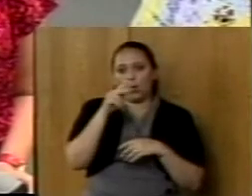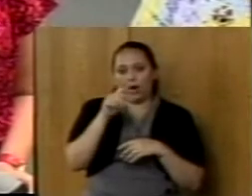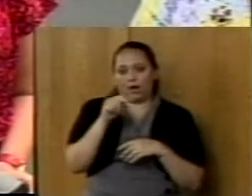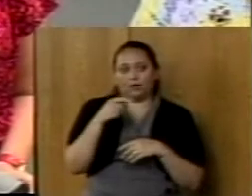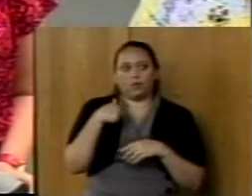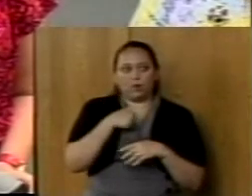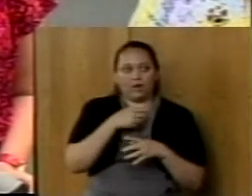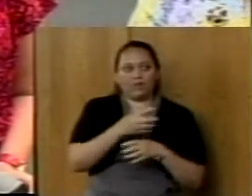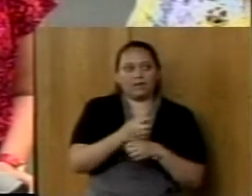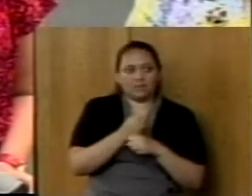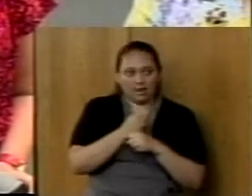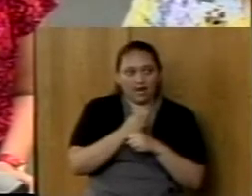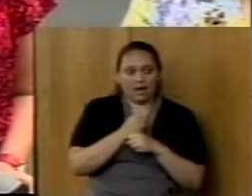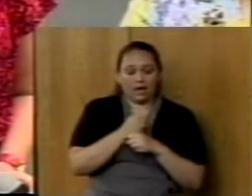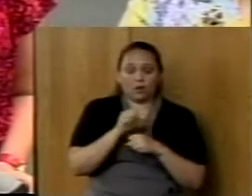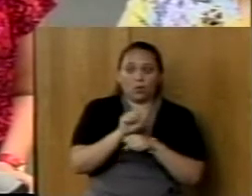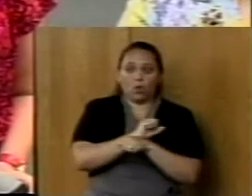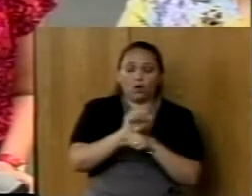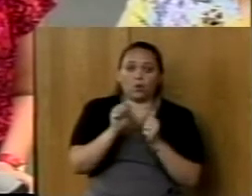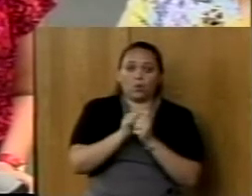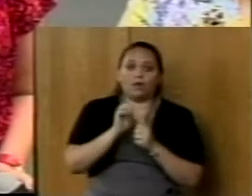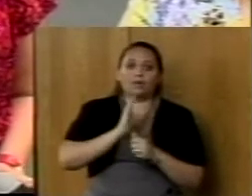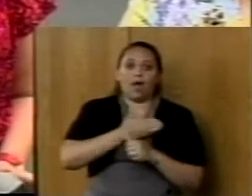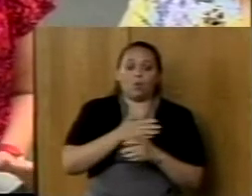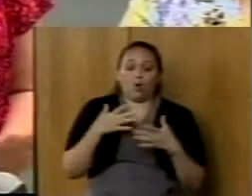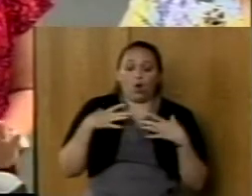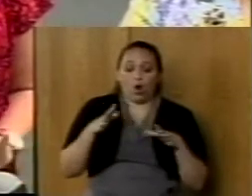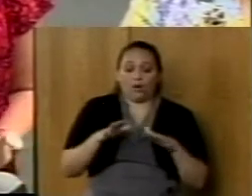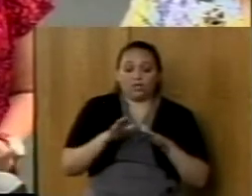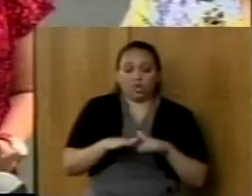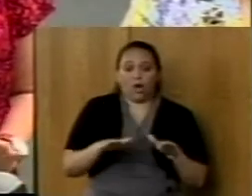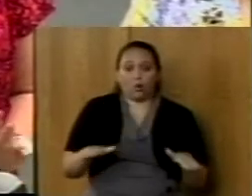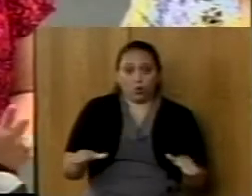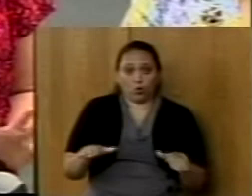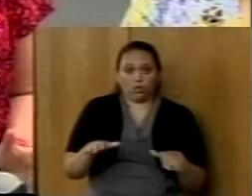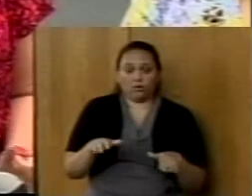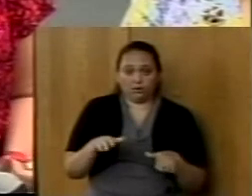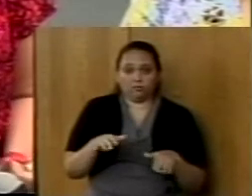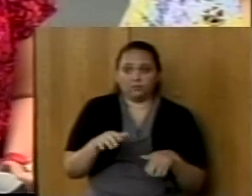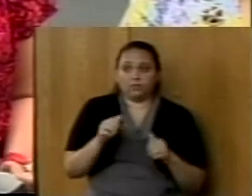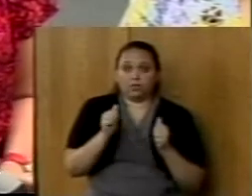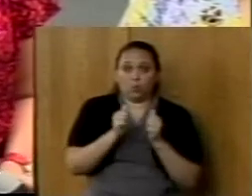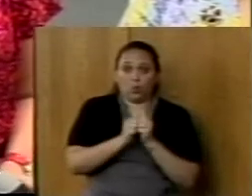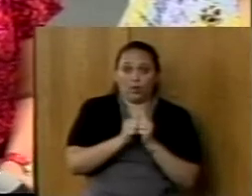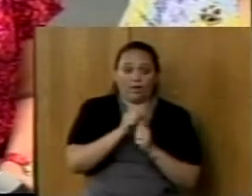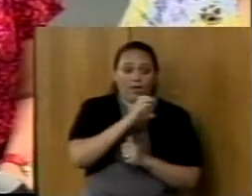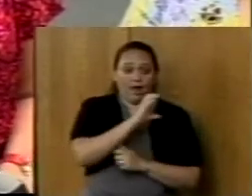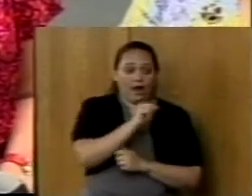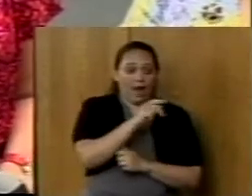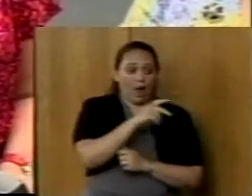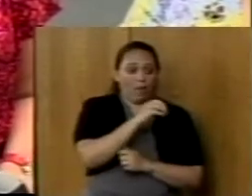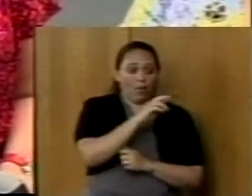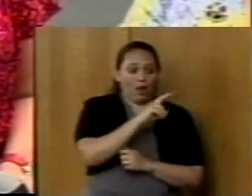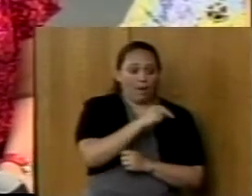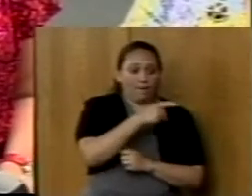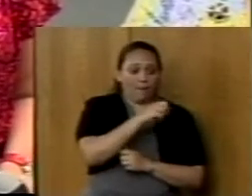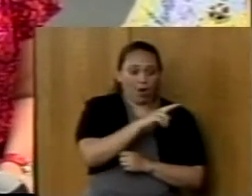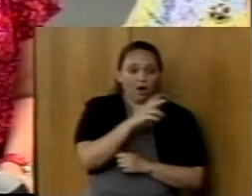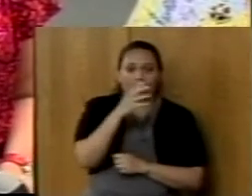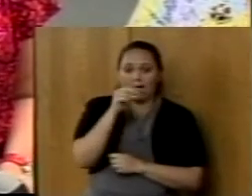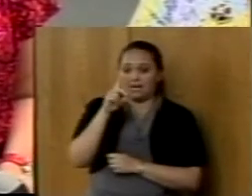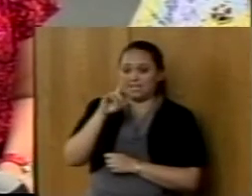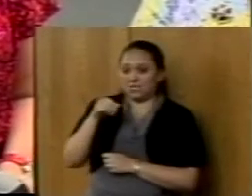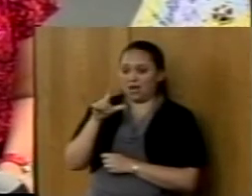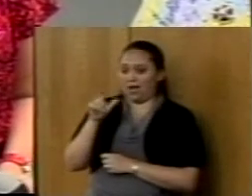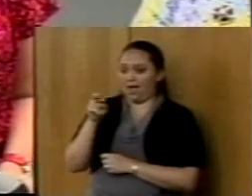working with our early childhood grade students. So with Cameron Park and DJ Lerma, we worked with our